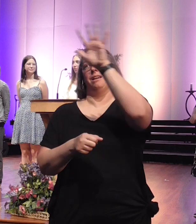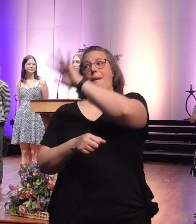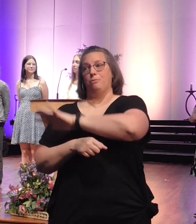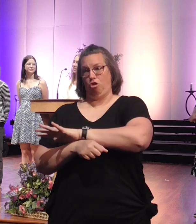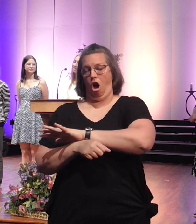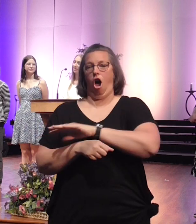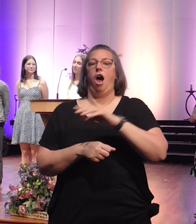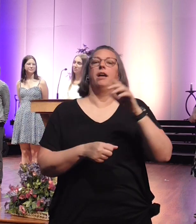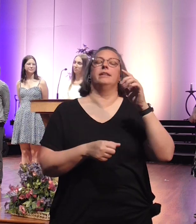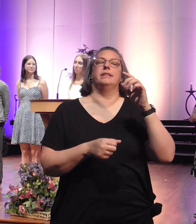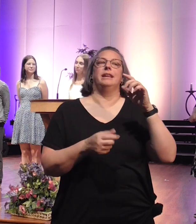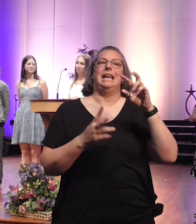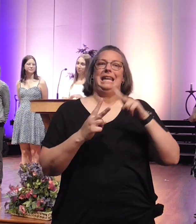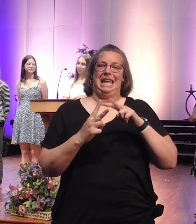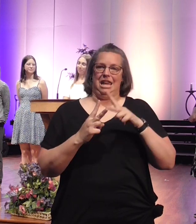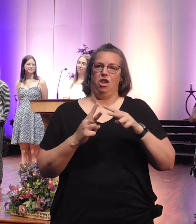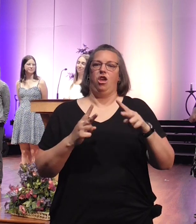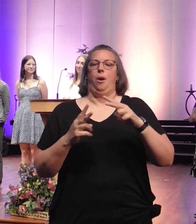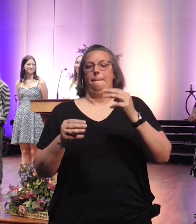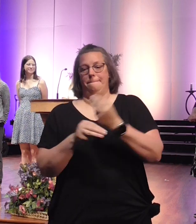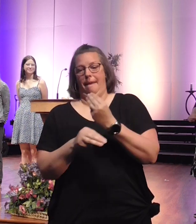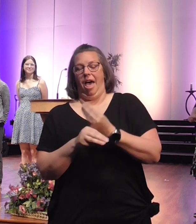either math or physics.